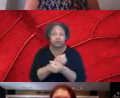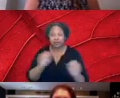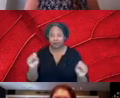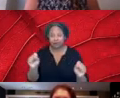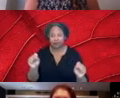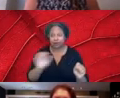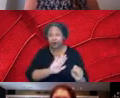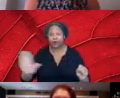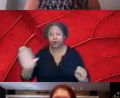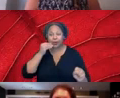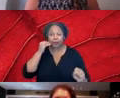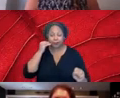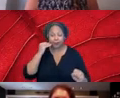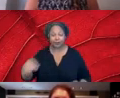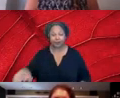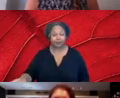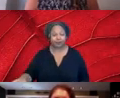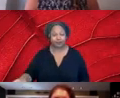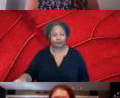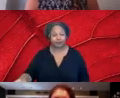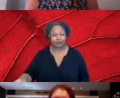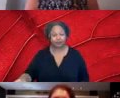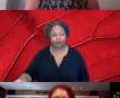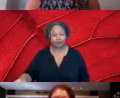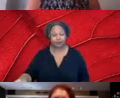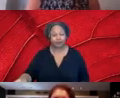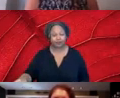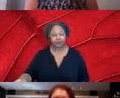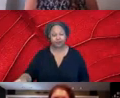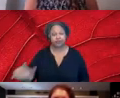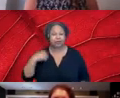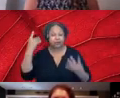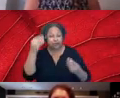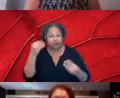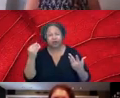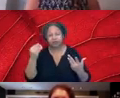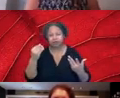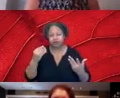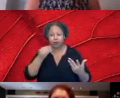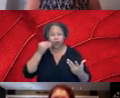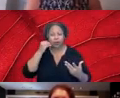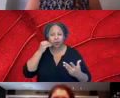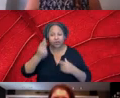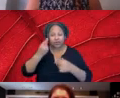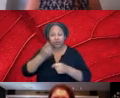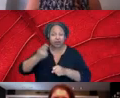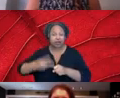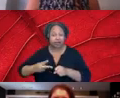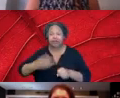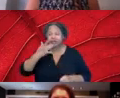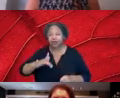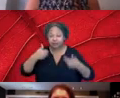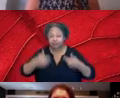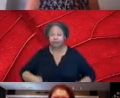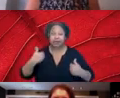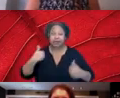home. I've been thinking a lot about home over the last year and a half and how lucky I am to have a home,